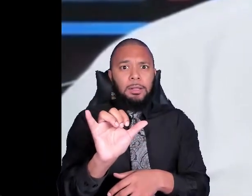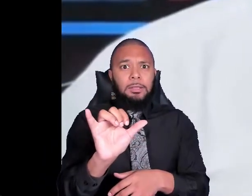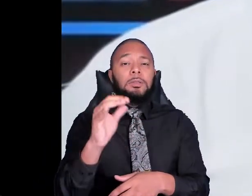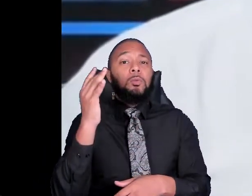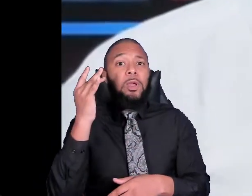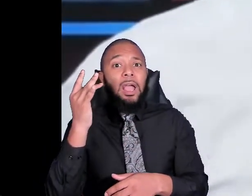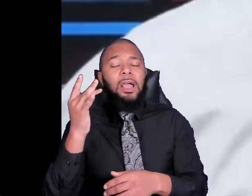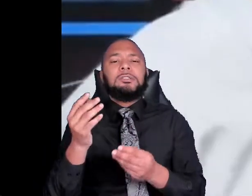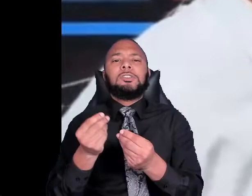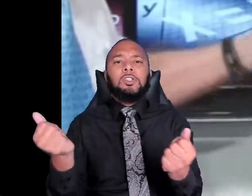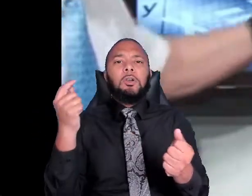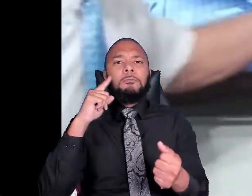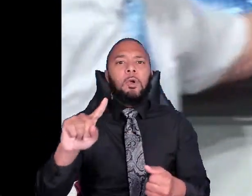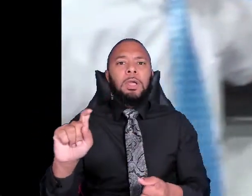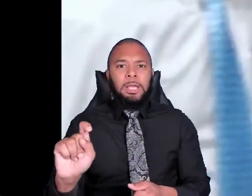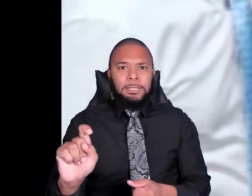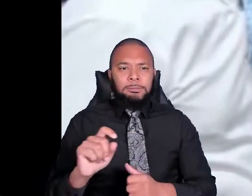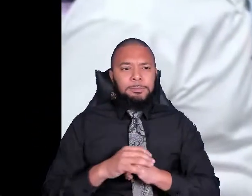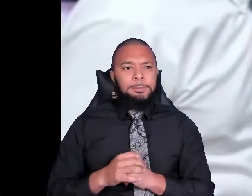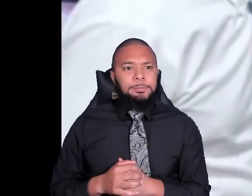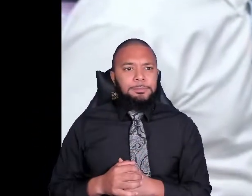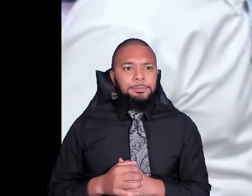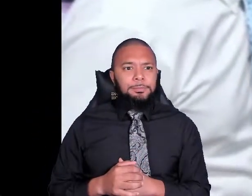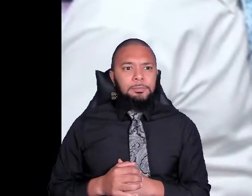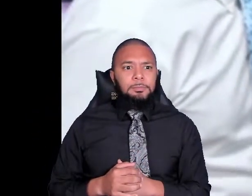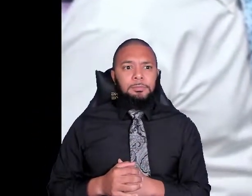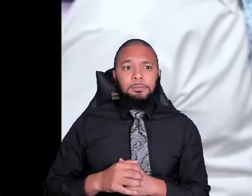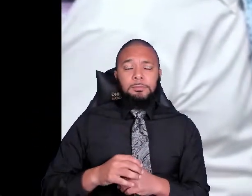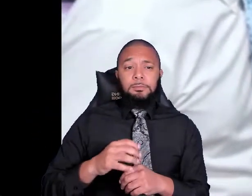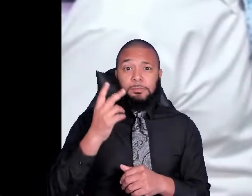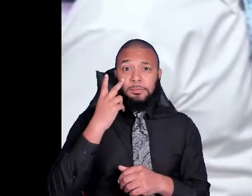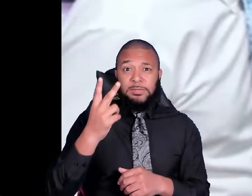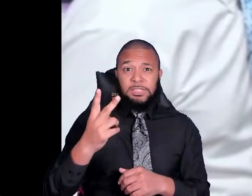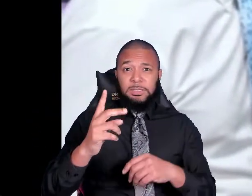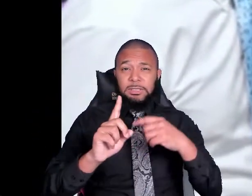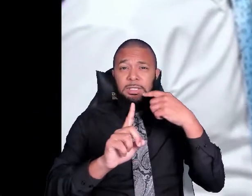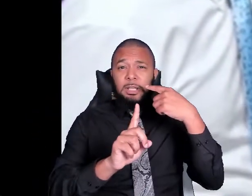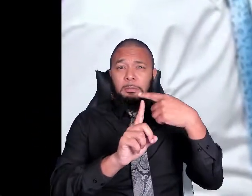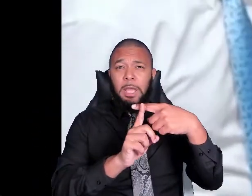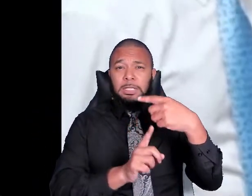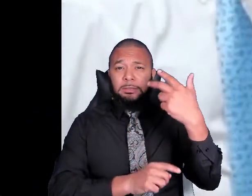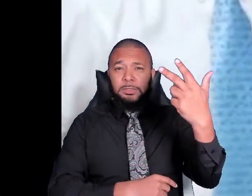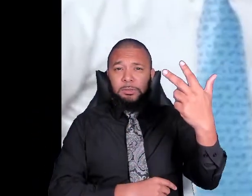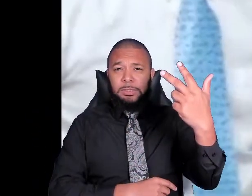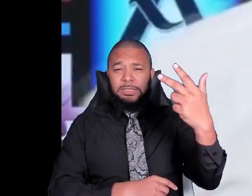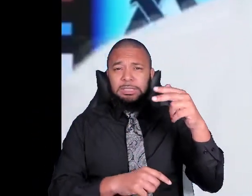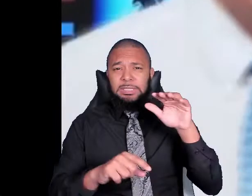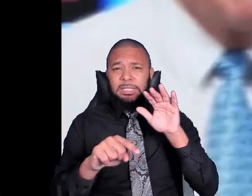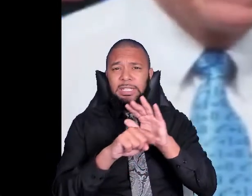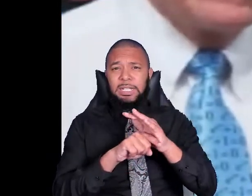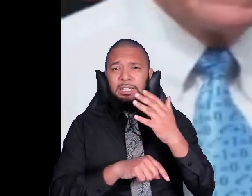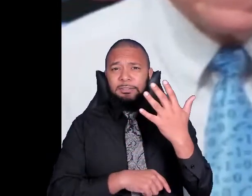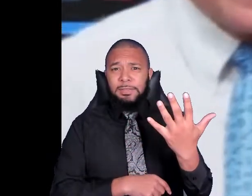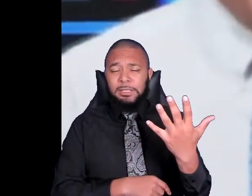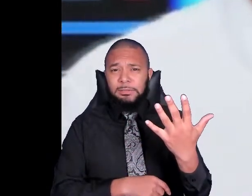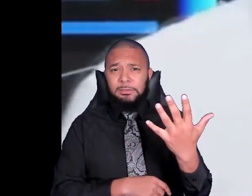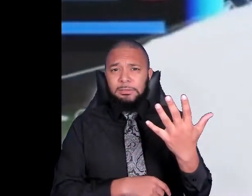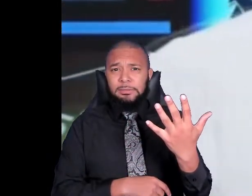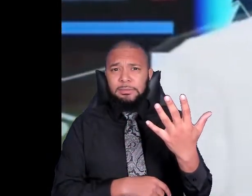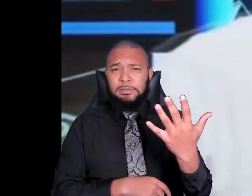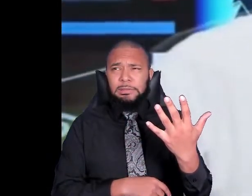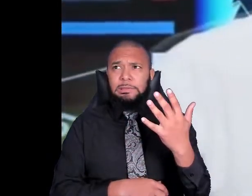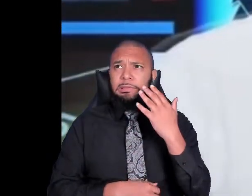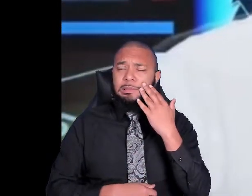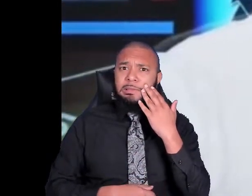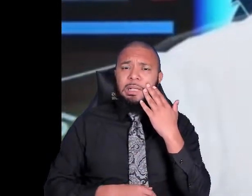x. I look in front of the y terms. I see a positive 3 and a negative 5. This is kind of